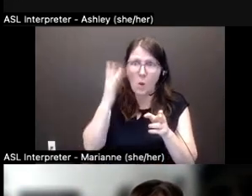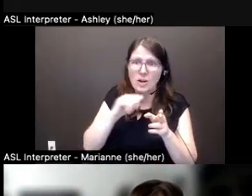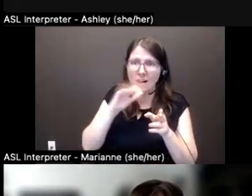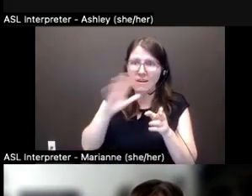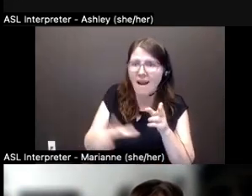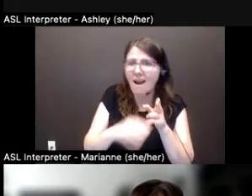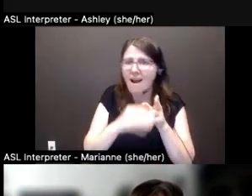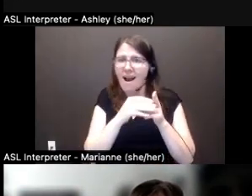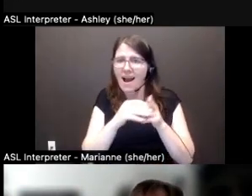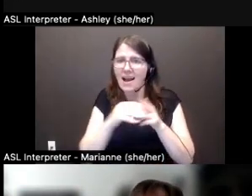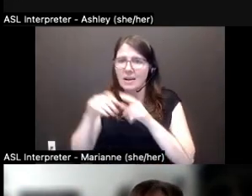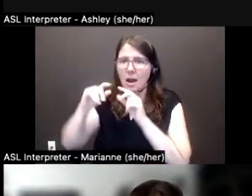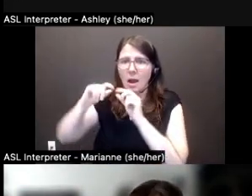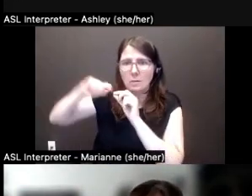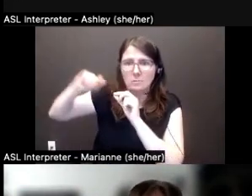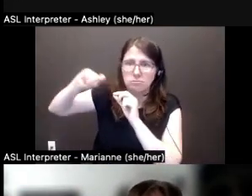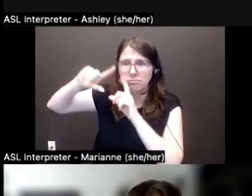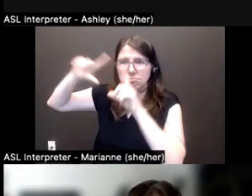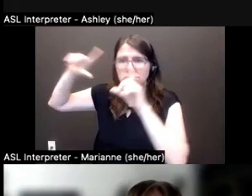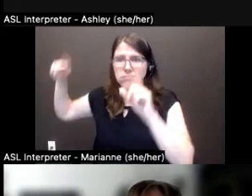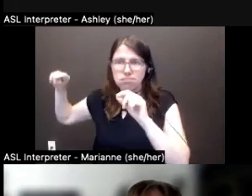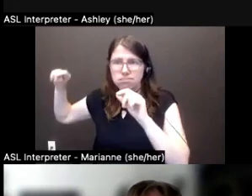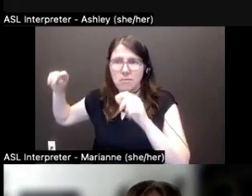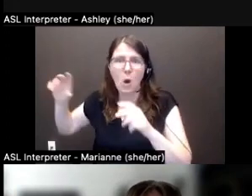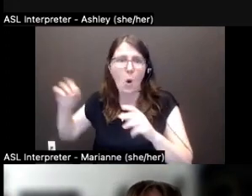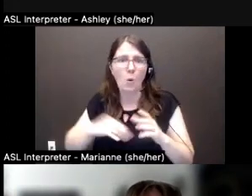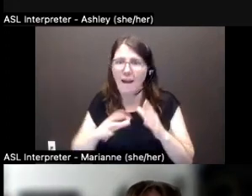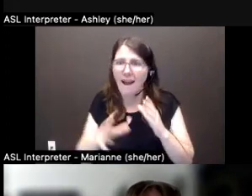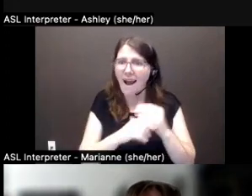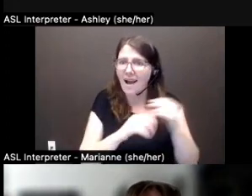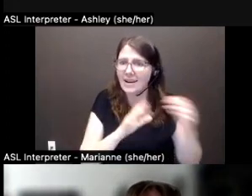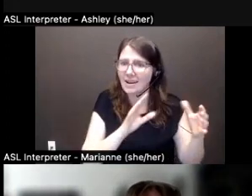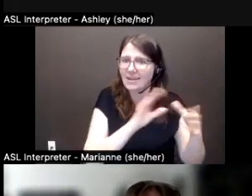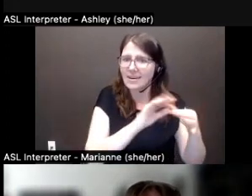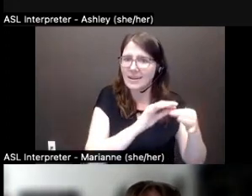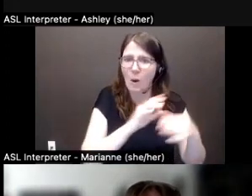a bubble here and give a comment to the learner, etc. So